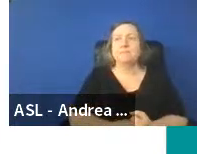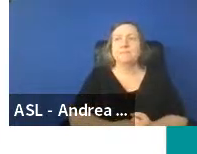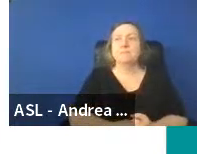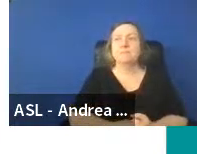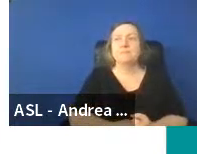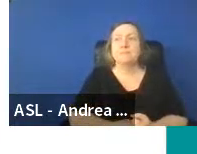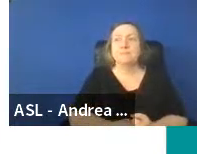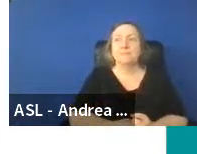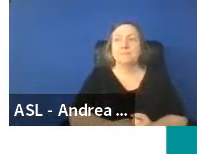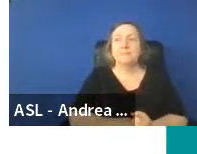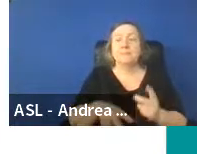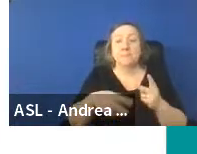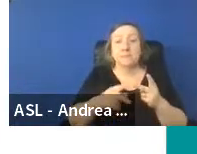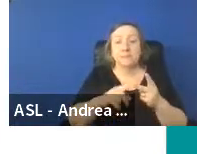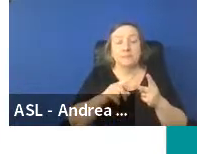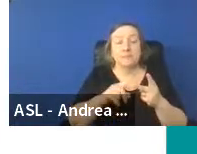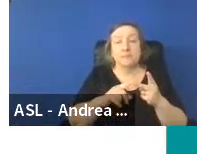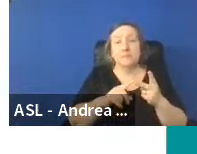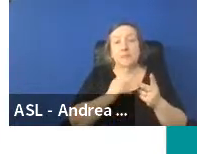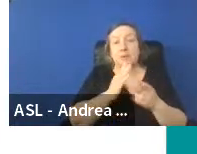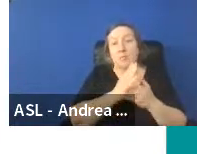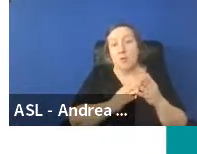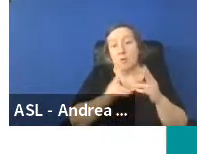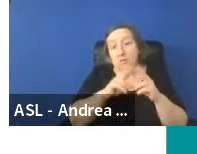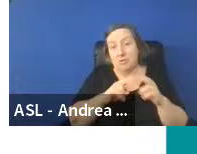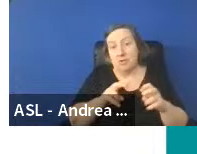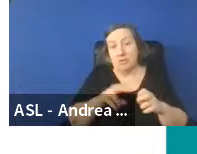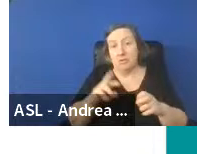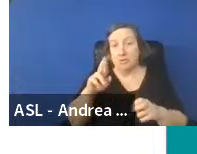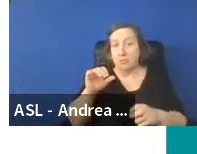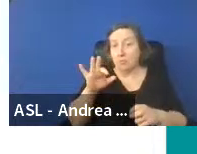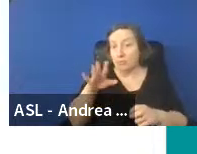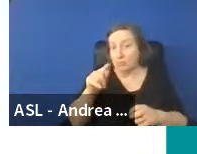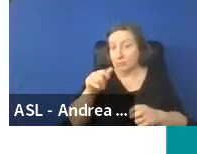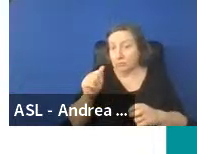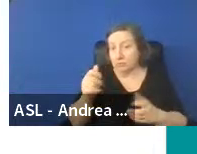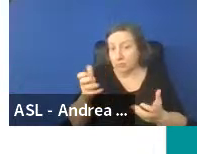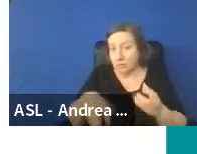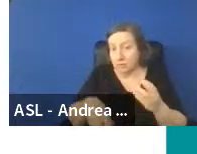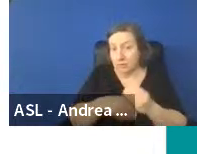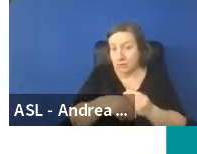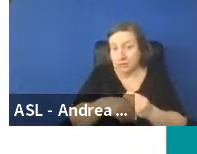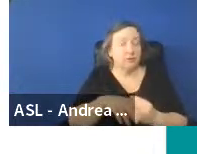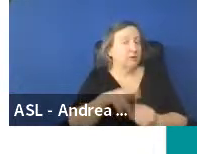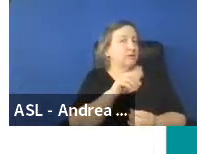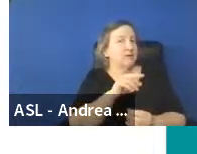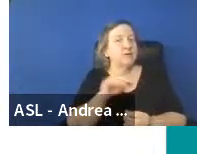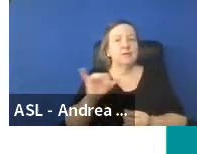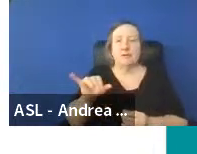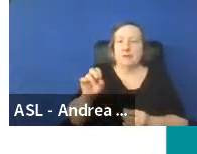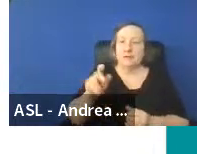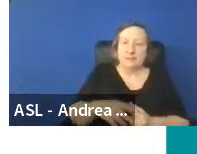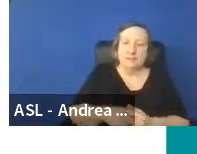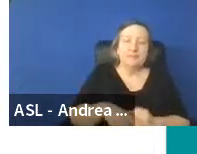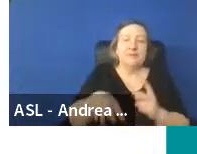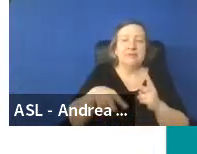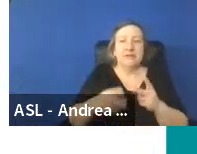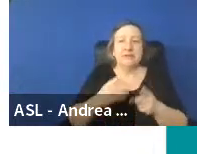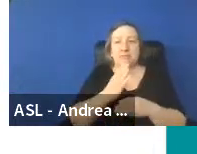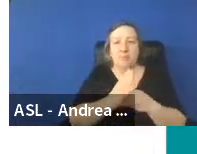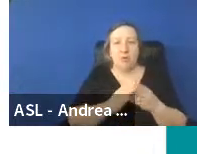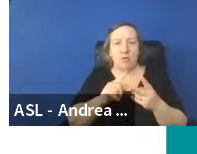The second piece of this analysis, Roberta, did you want to say something? Okay. The second part of